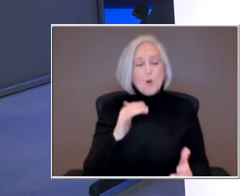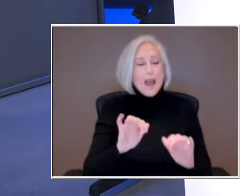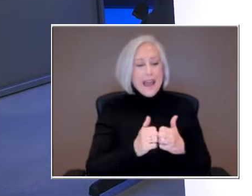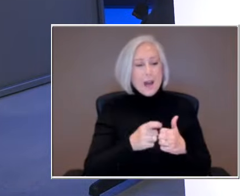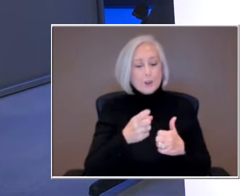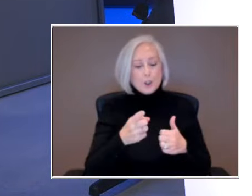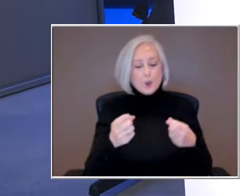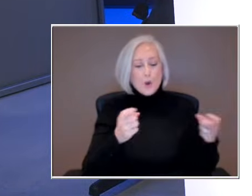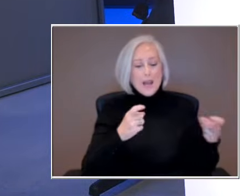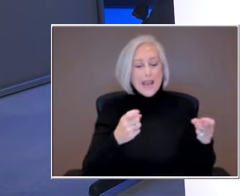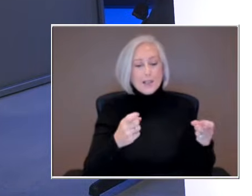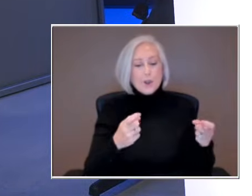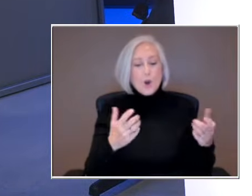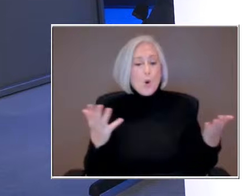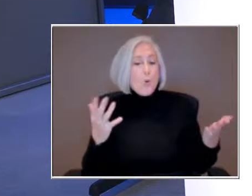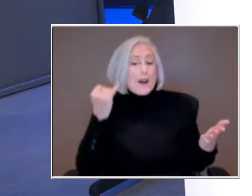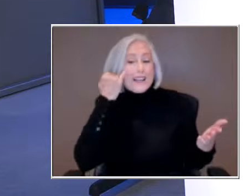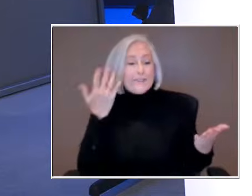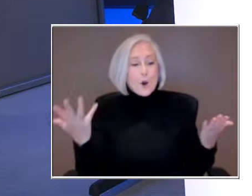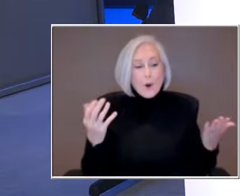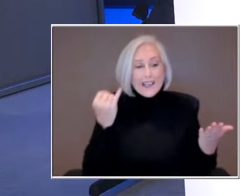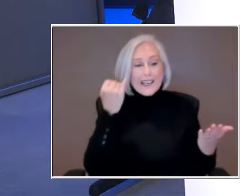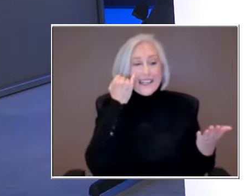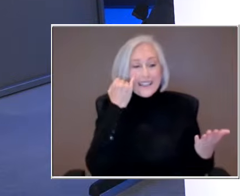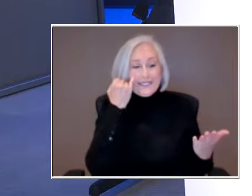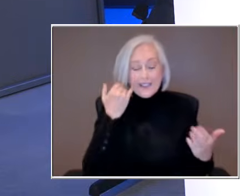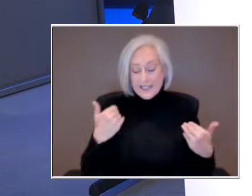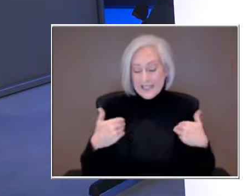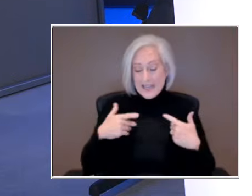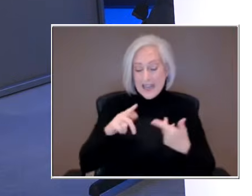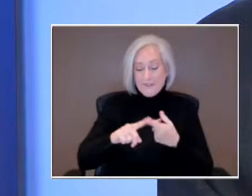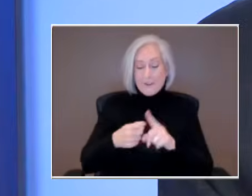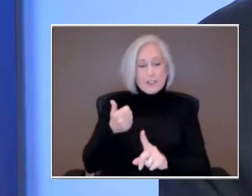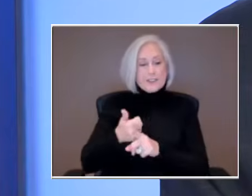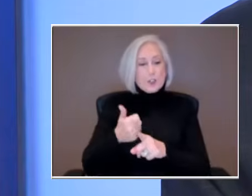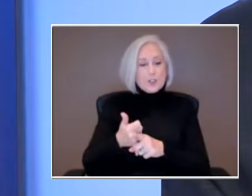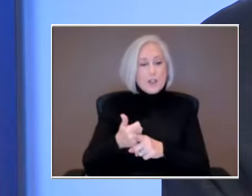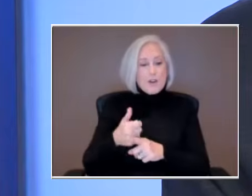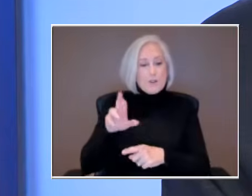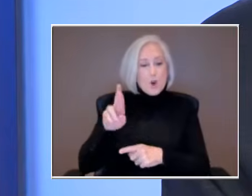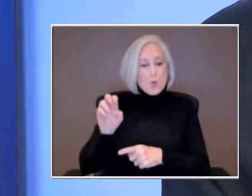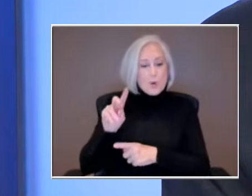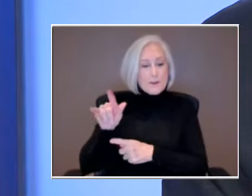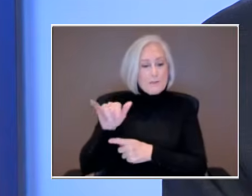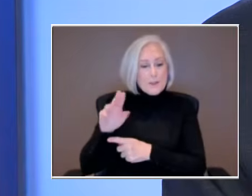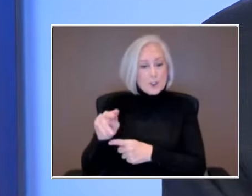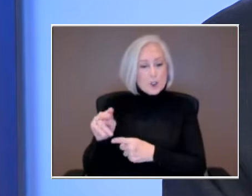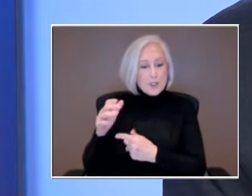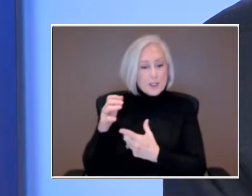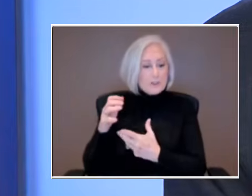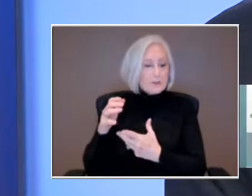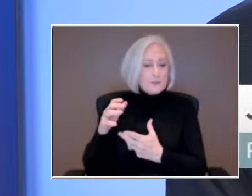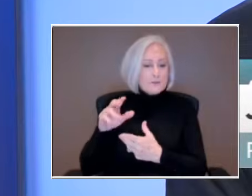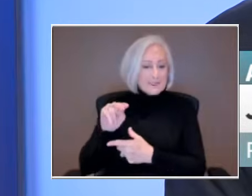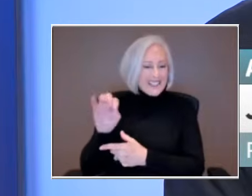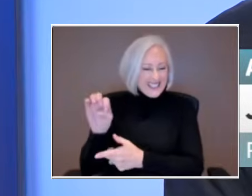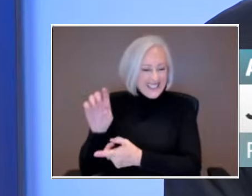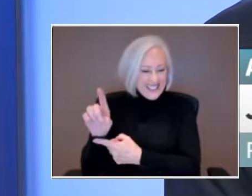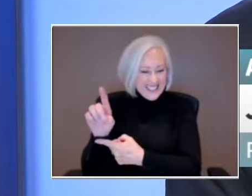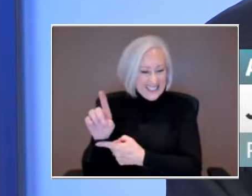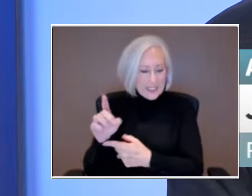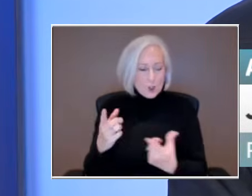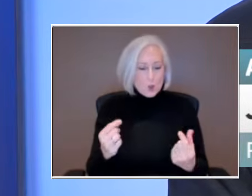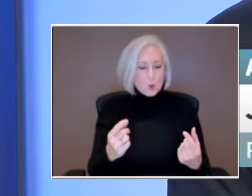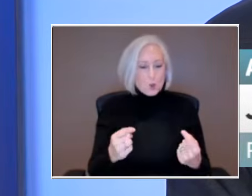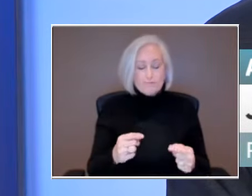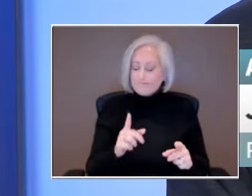shares, I have a friend who's in remission who feels quite anxious. How do you do it? I mean, it comes back to a faith thing. Like,